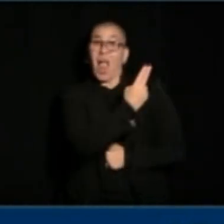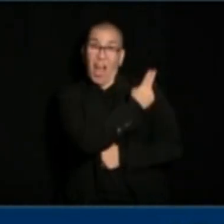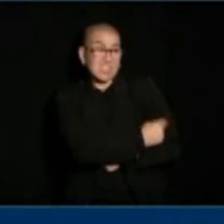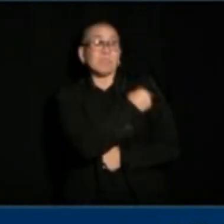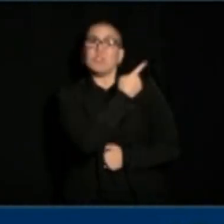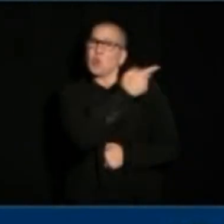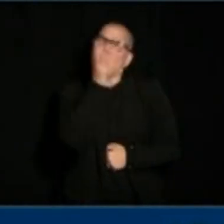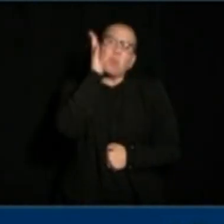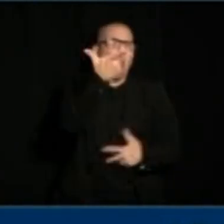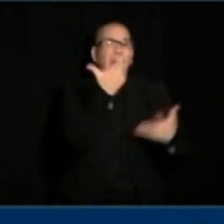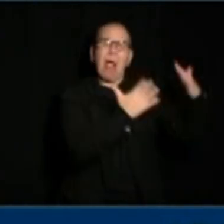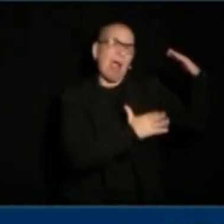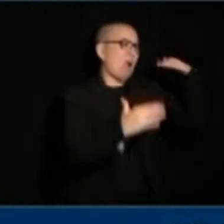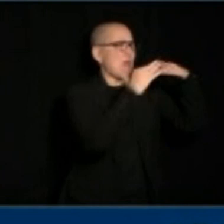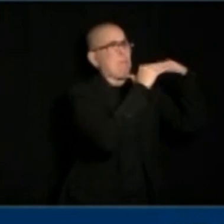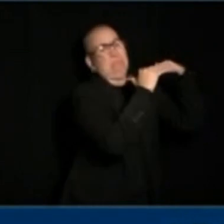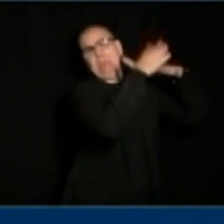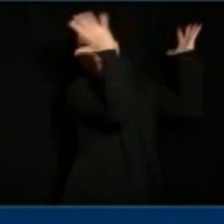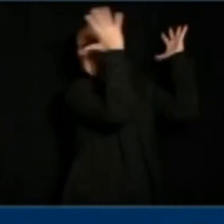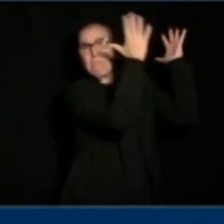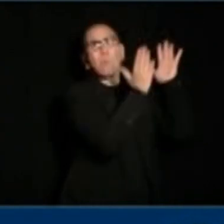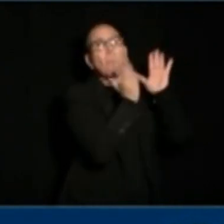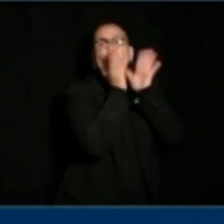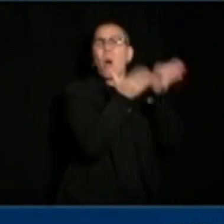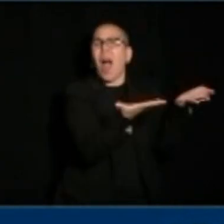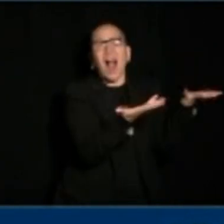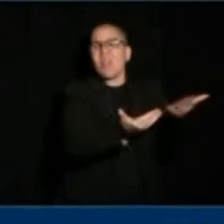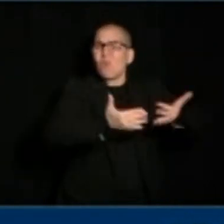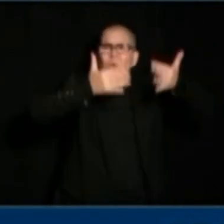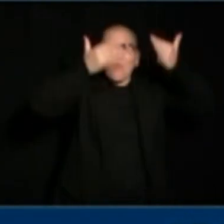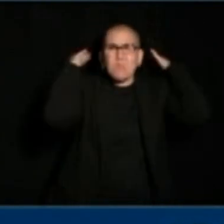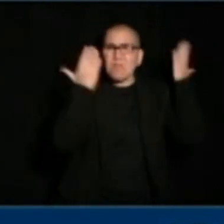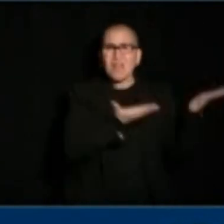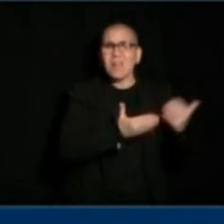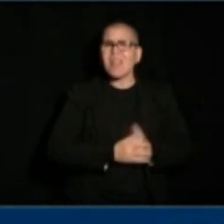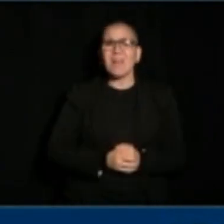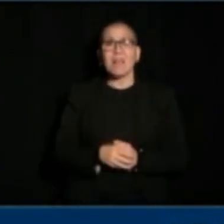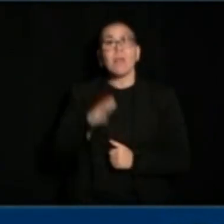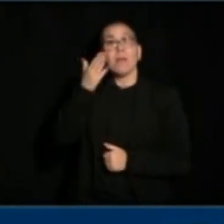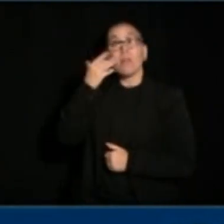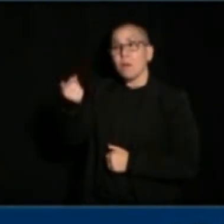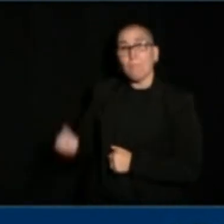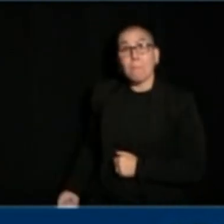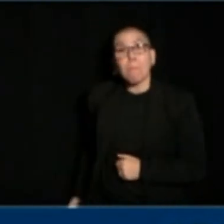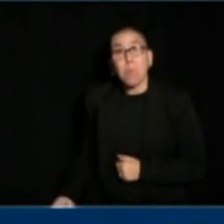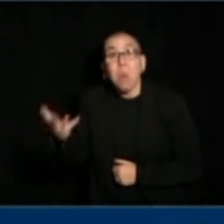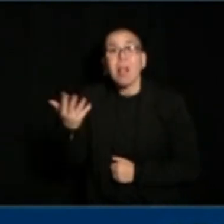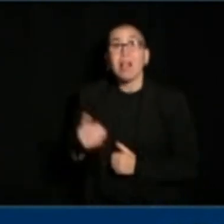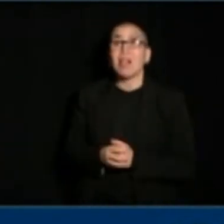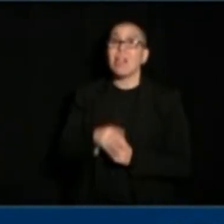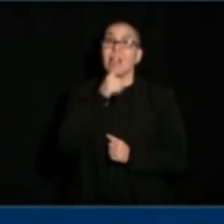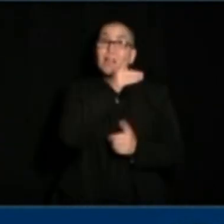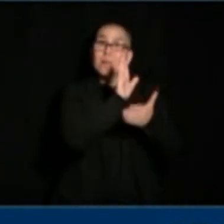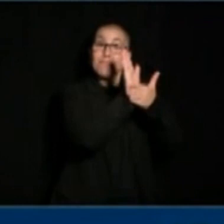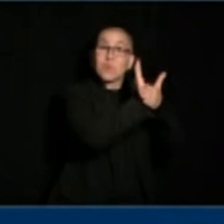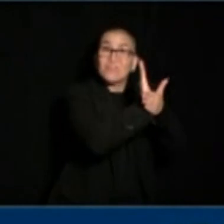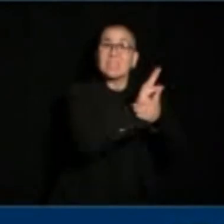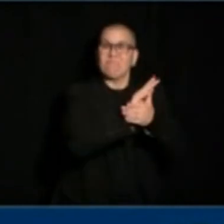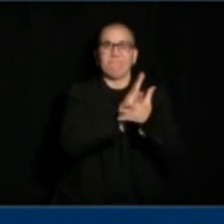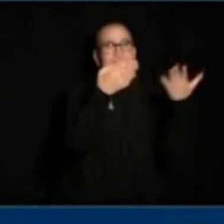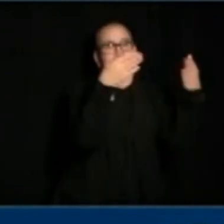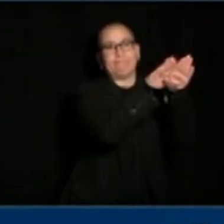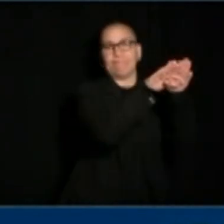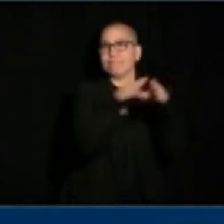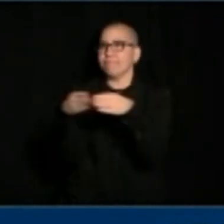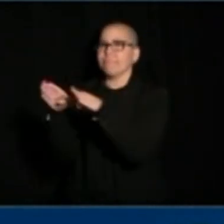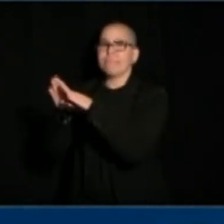as well as the care providers. Places like bowling alleys and bingo halls and theaters will need to take a pause. Receptions, private parties,